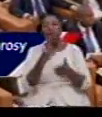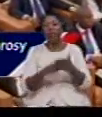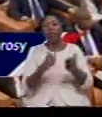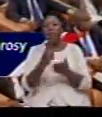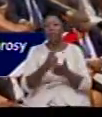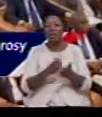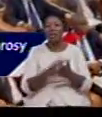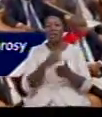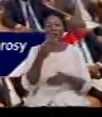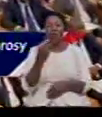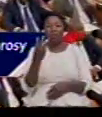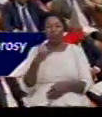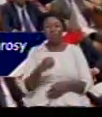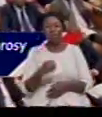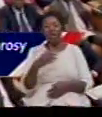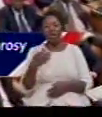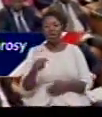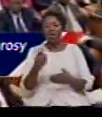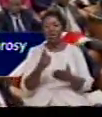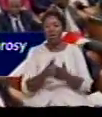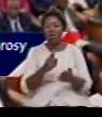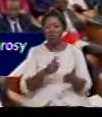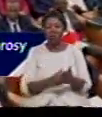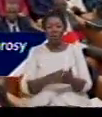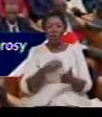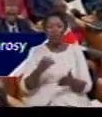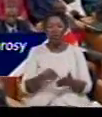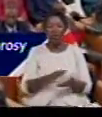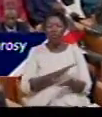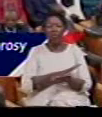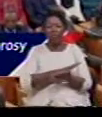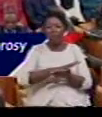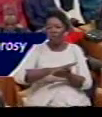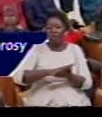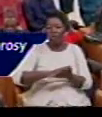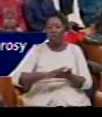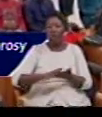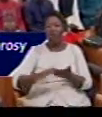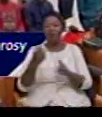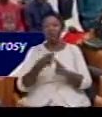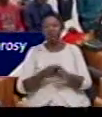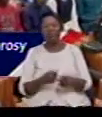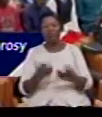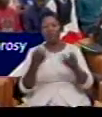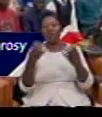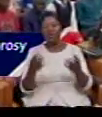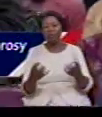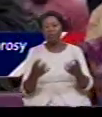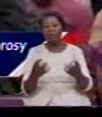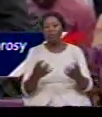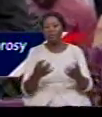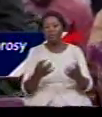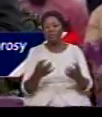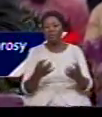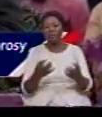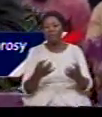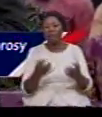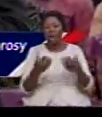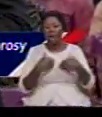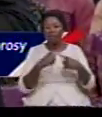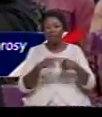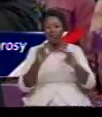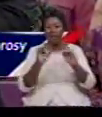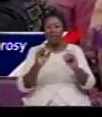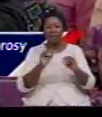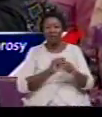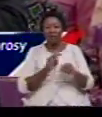Okay, that brother in the front. We can can see that there's hope for sinners today if they repent of